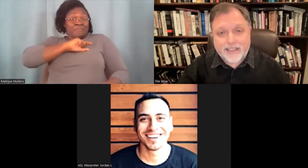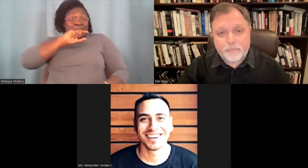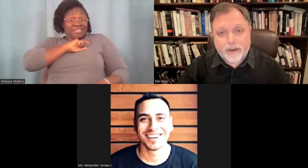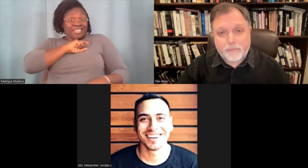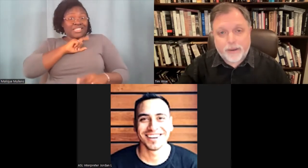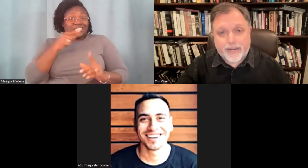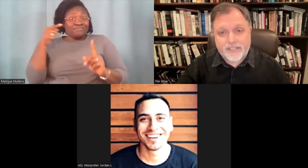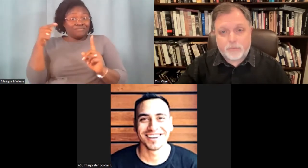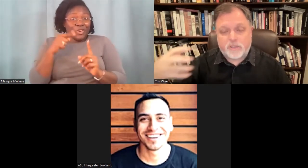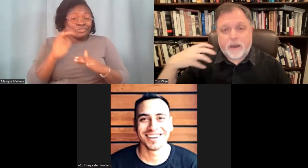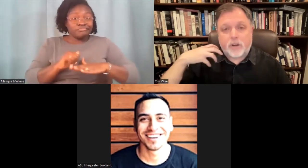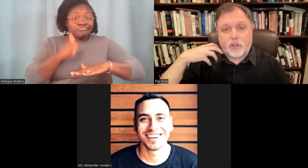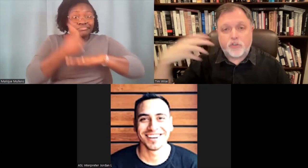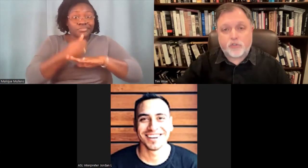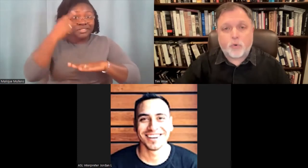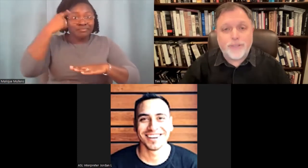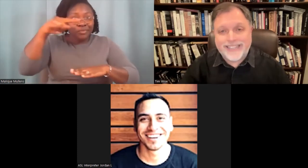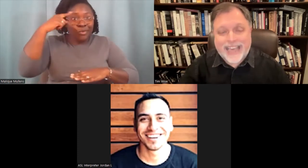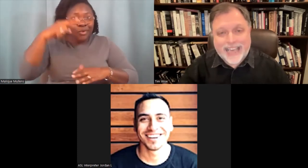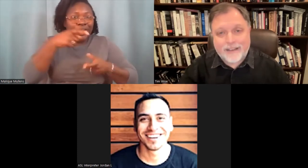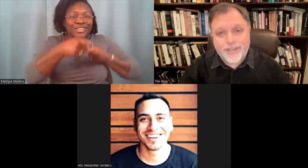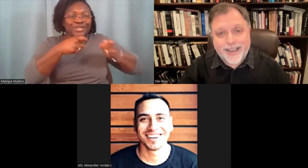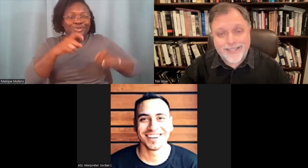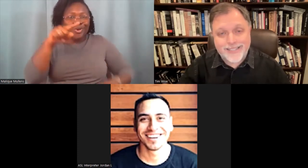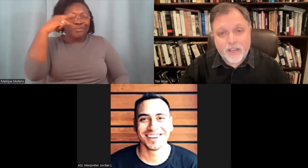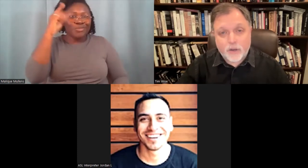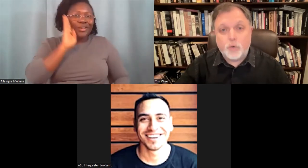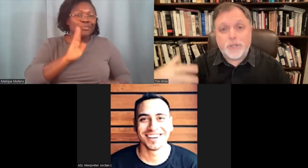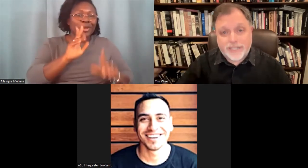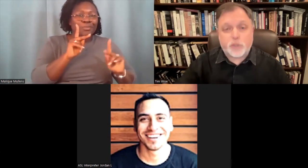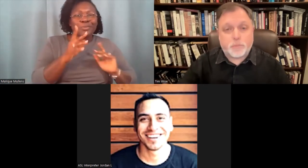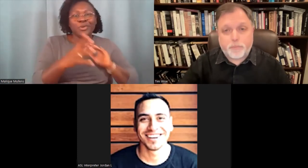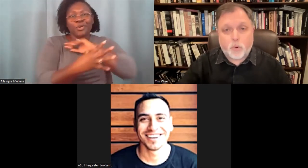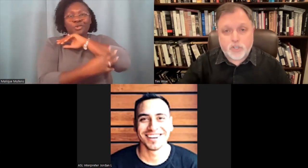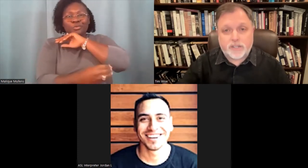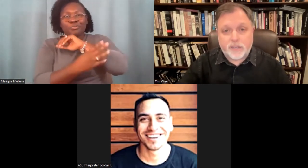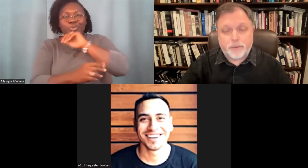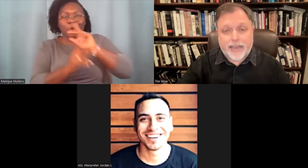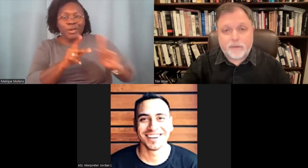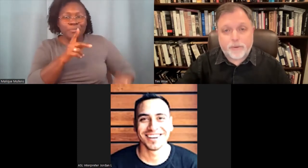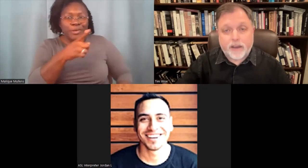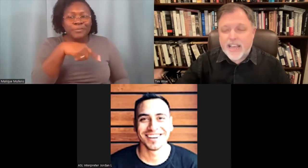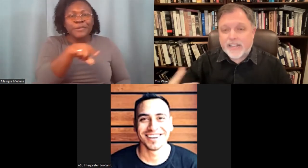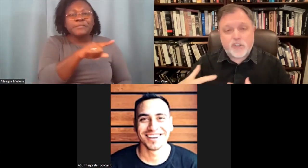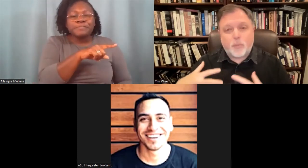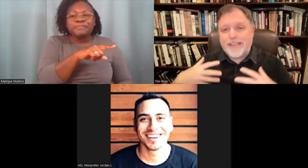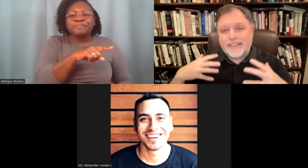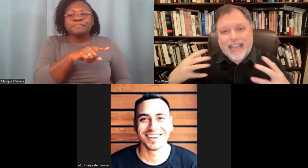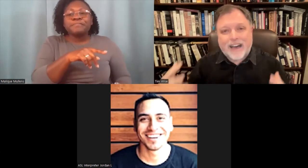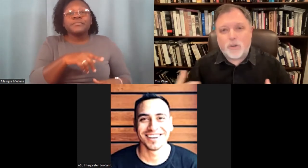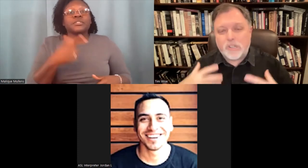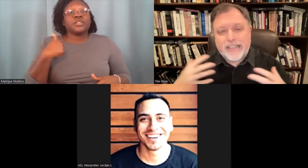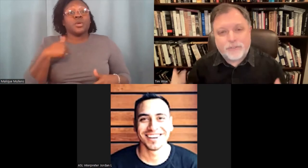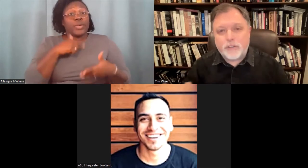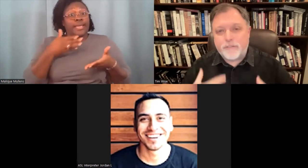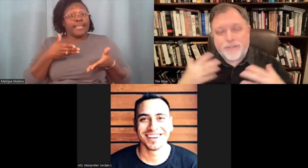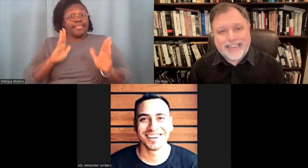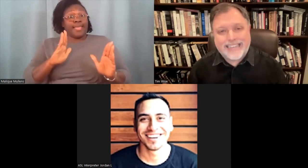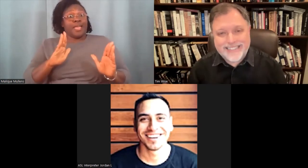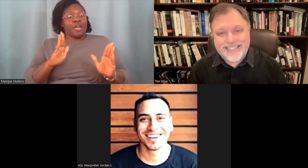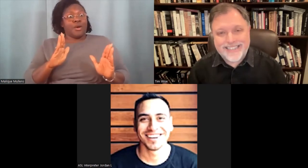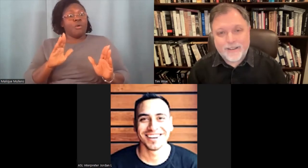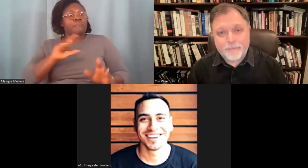controlling Black and brown bodies. It was about controlling the have-nots who were disproportionately Black and brown. And so we allowed a level